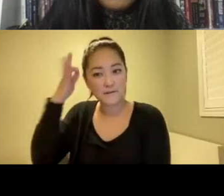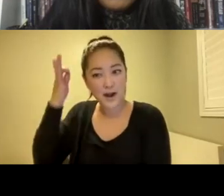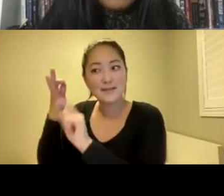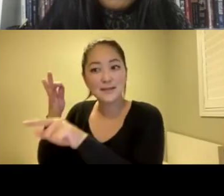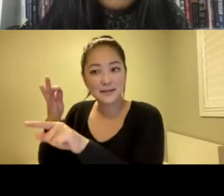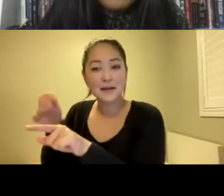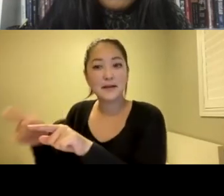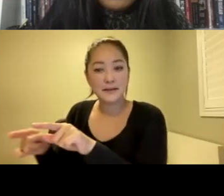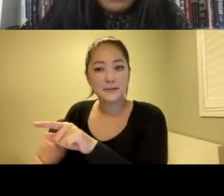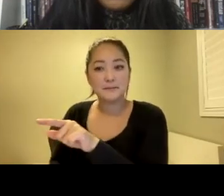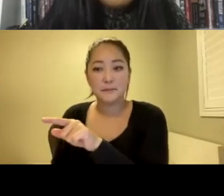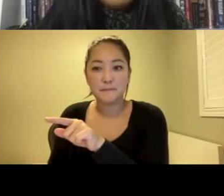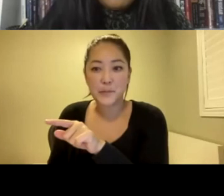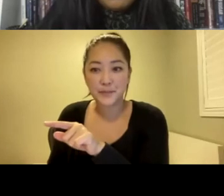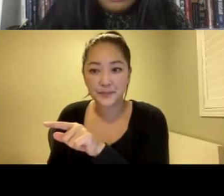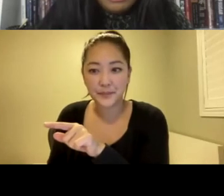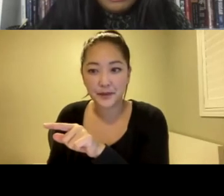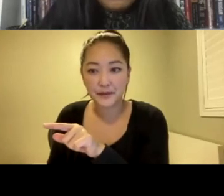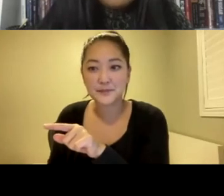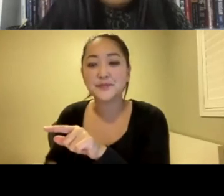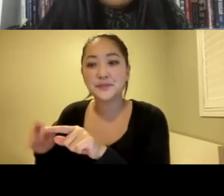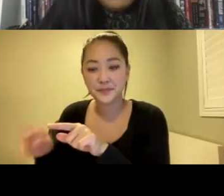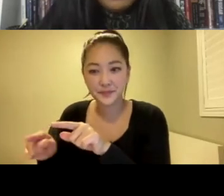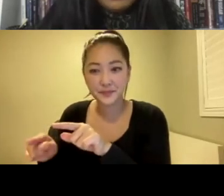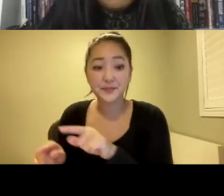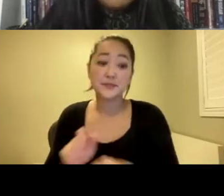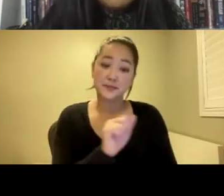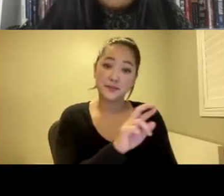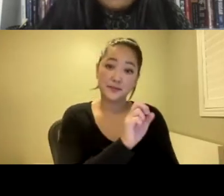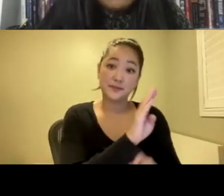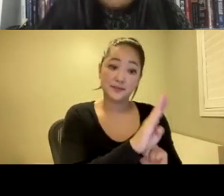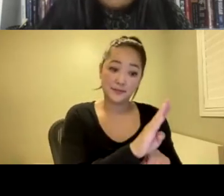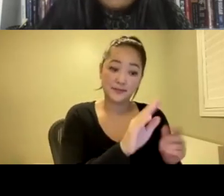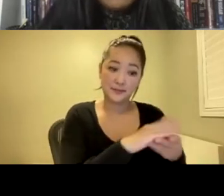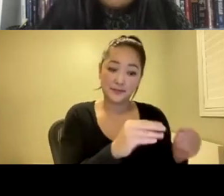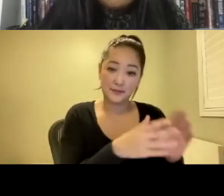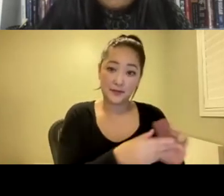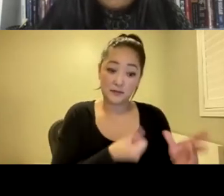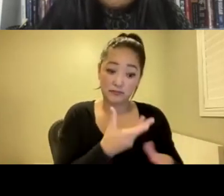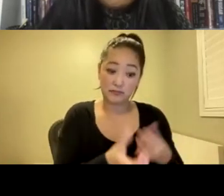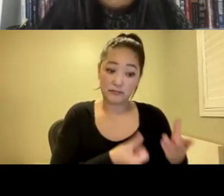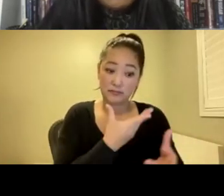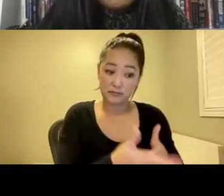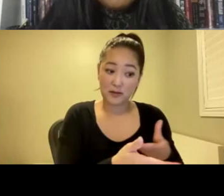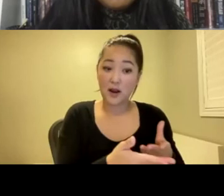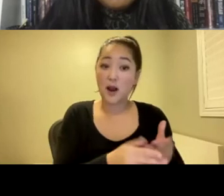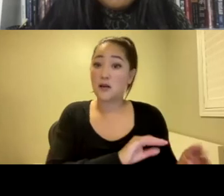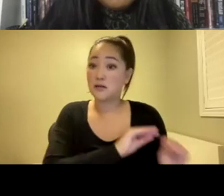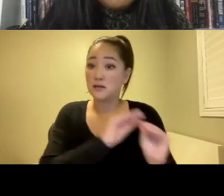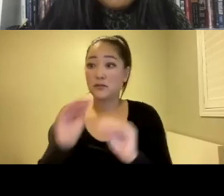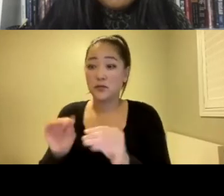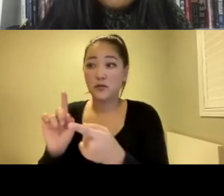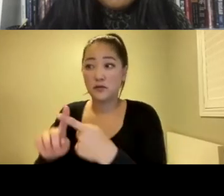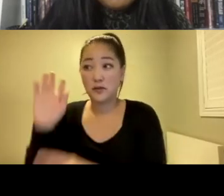codified by Arab storytellers brought to France and translated into French. So that show